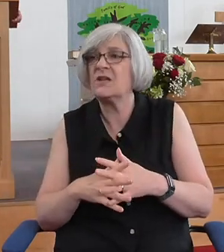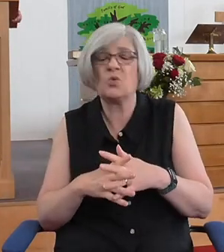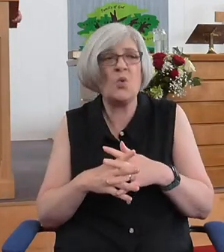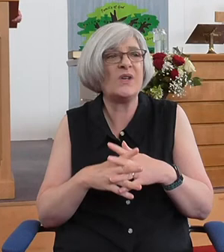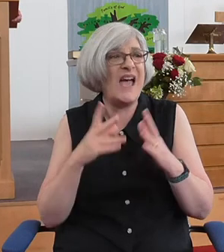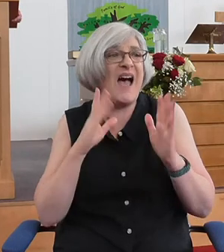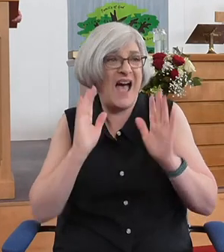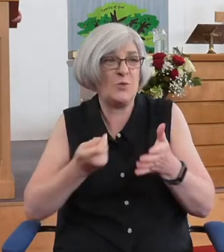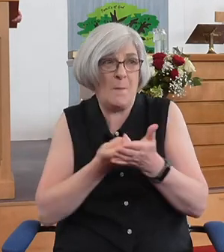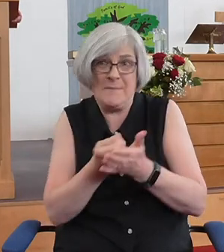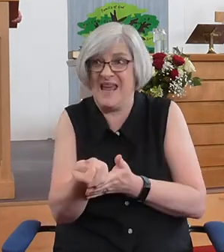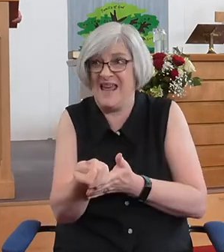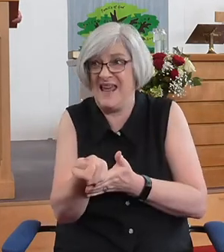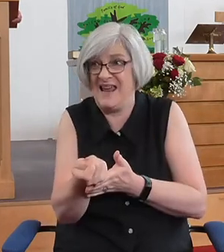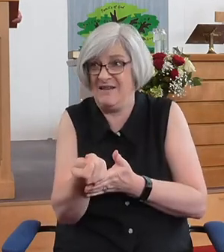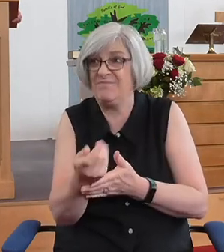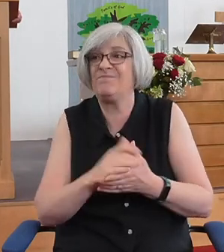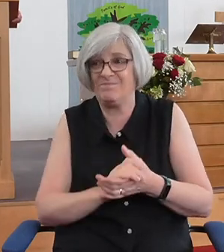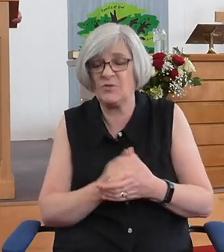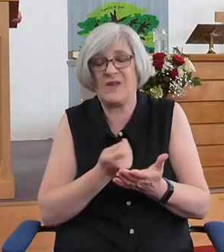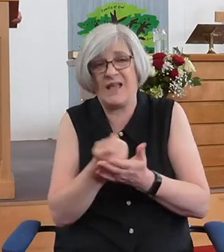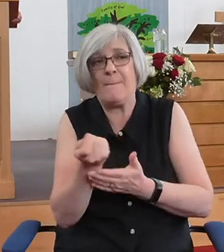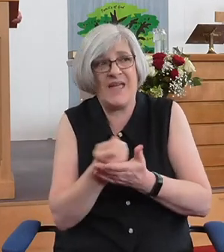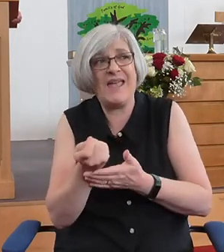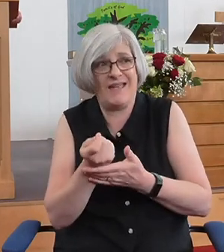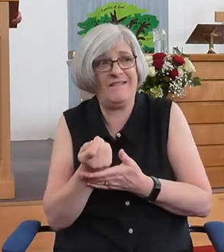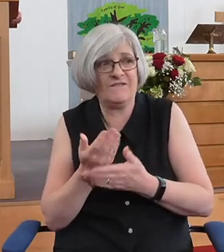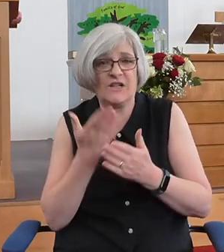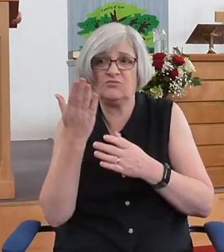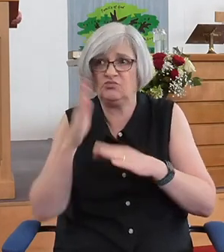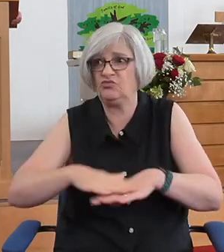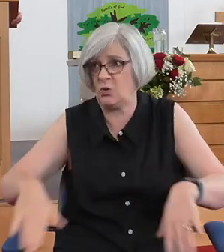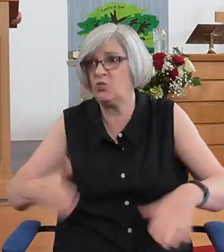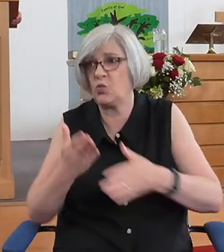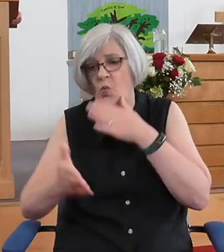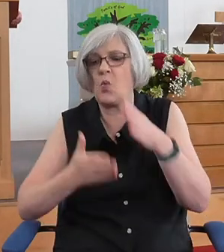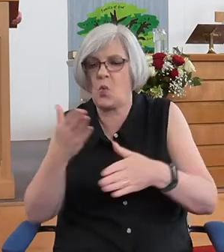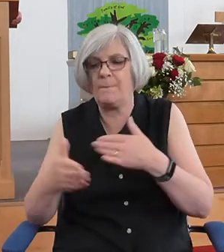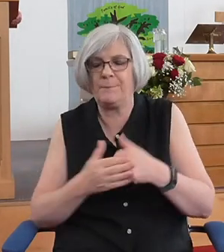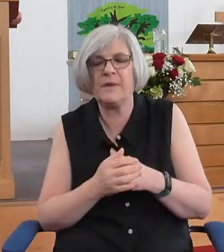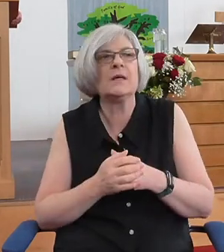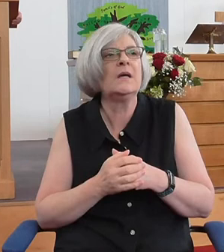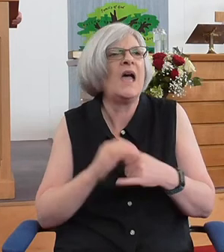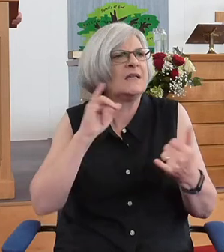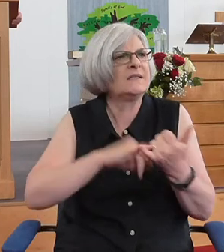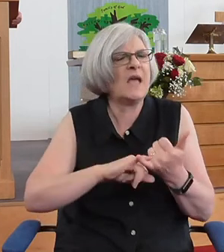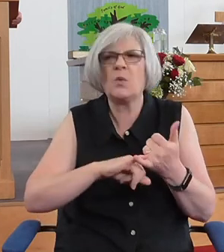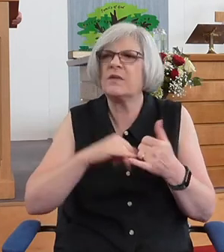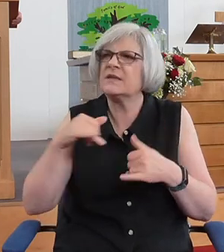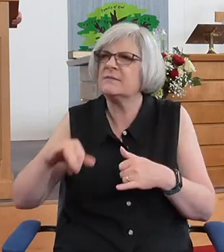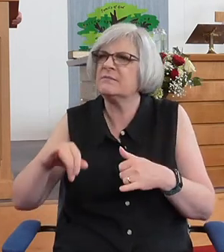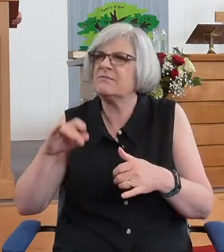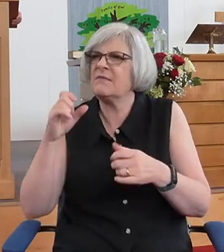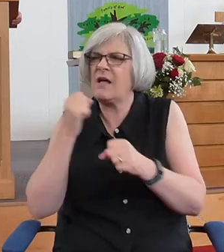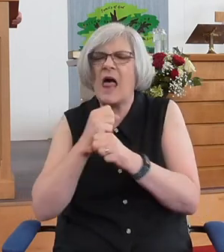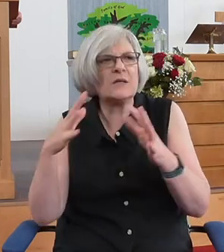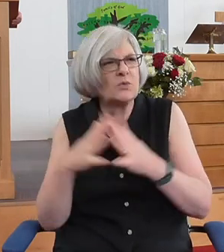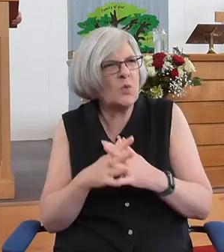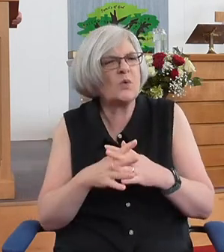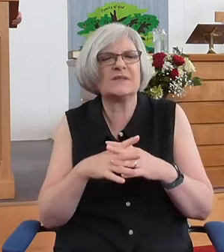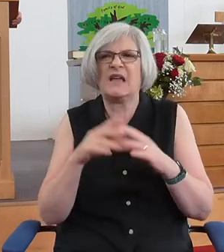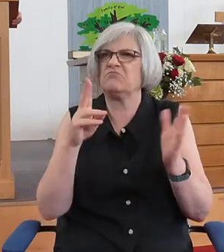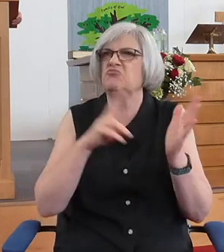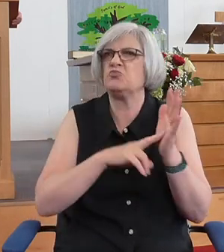there because it was a fee-paying school. And the south side of Glasgow included places like Newlands,